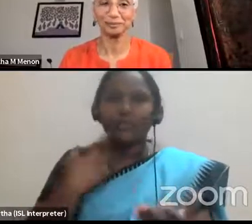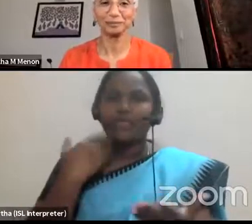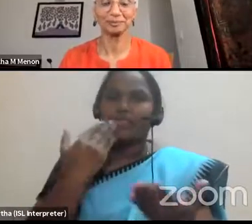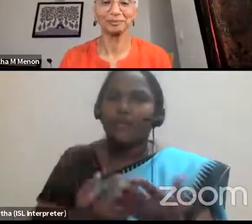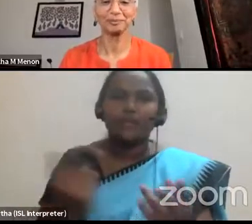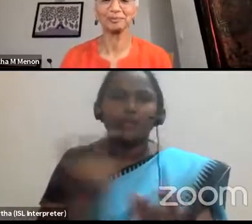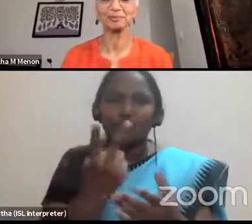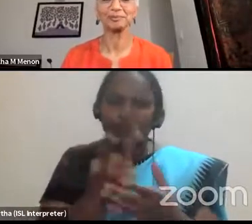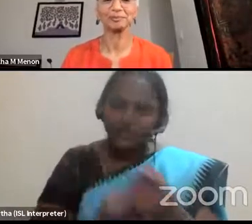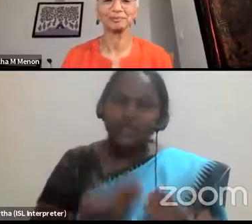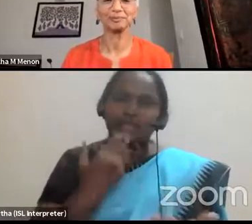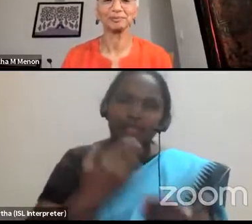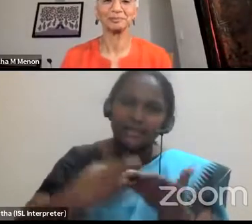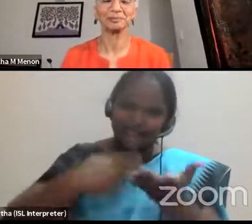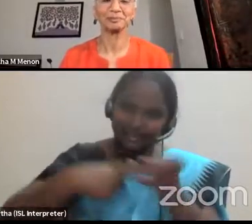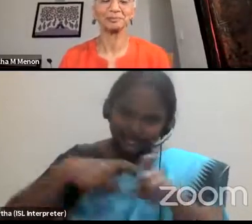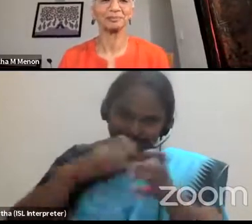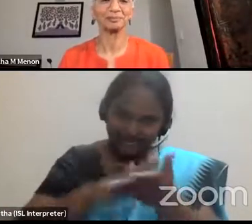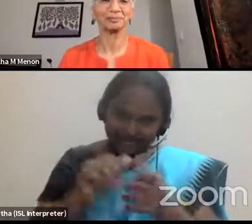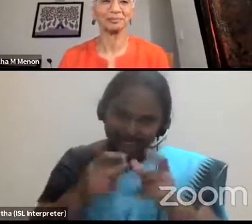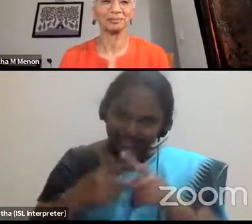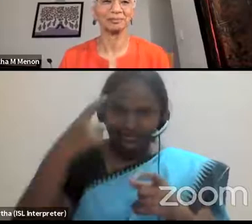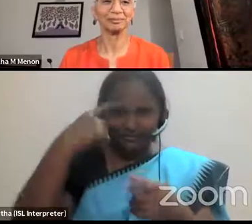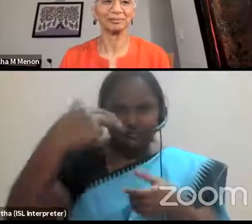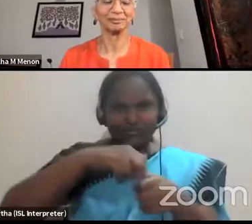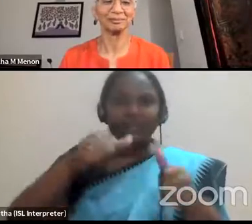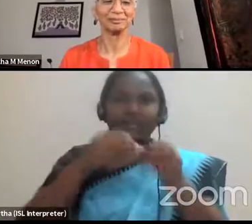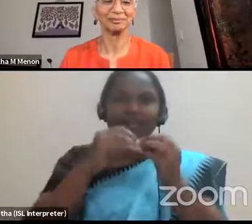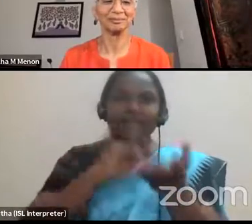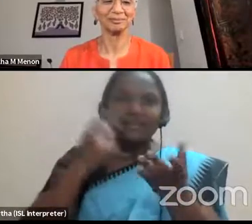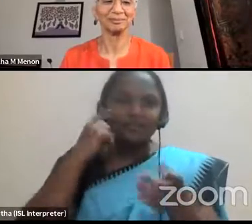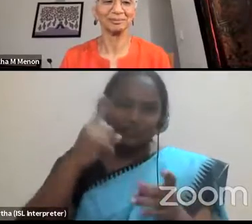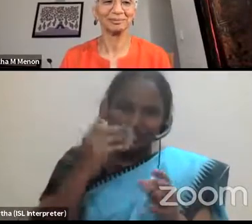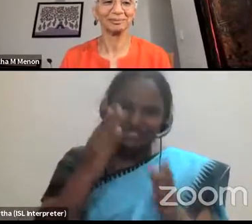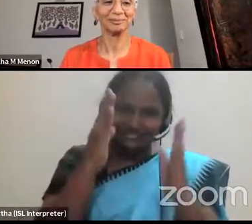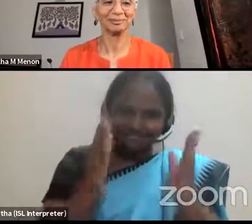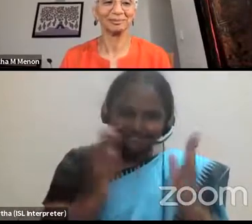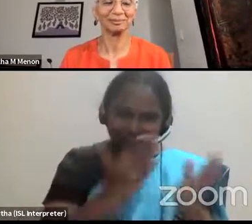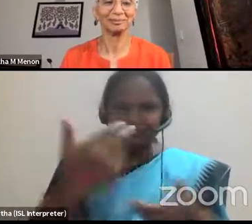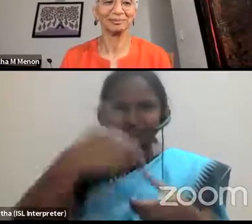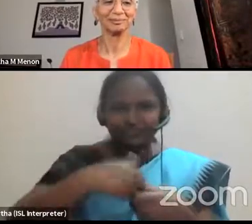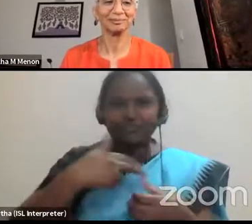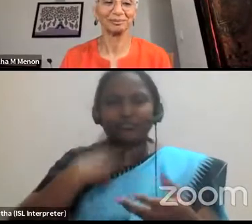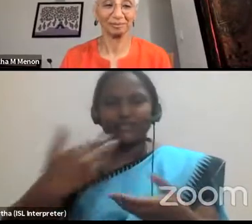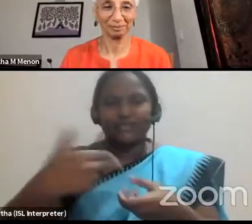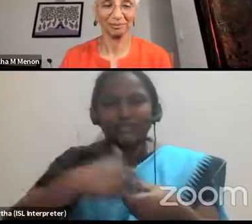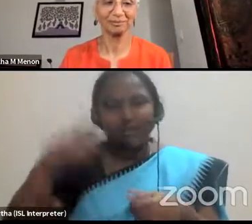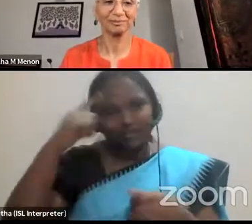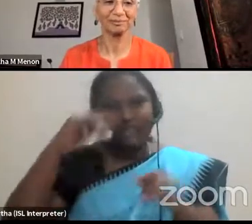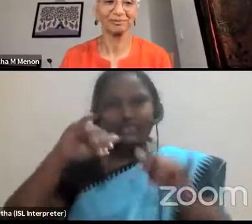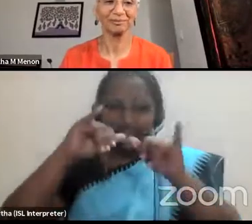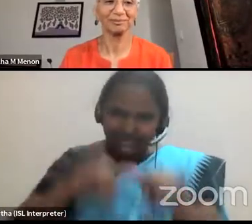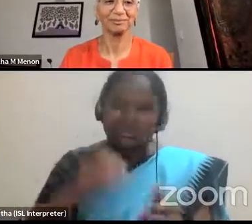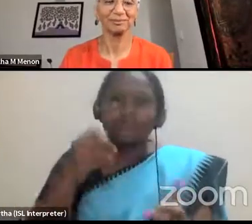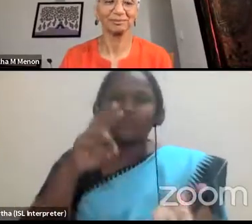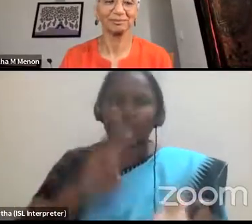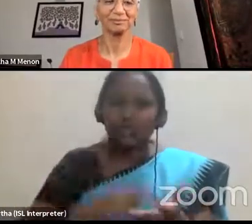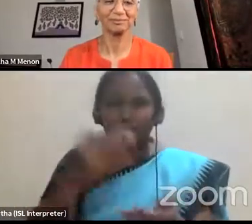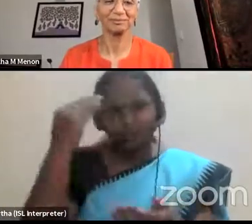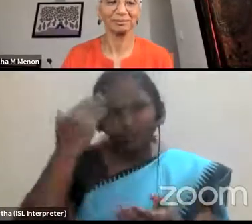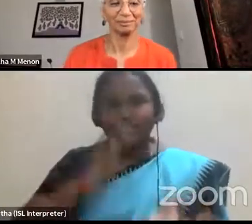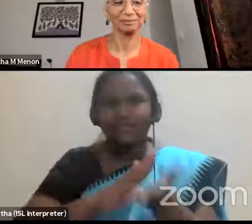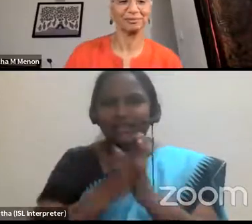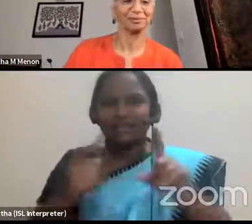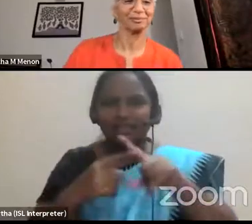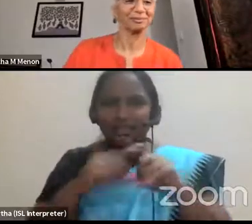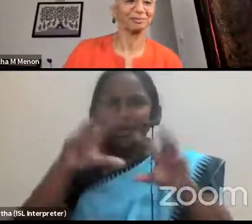of you. Thank you, Rekha. Thank you, Abhishek, for joining us on this first half. I'd invite you all obviously to stay on and, maybe turn off your videos